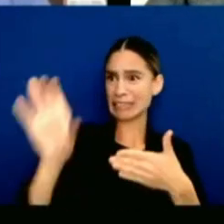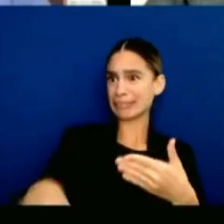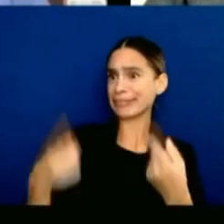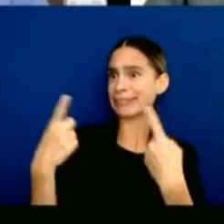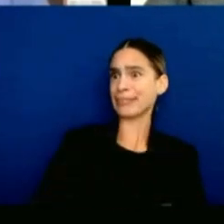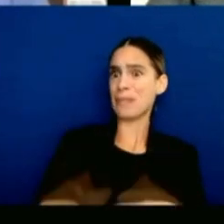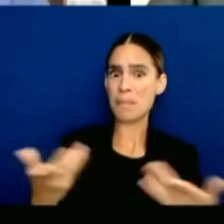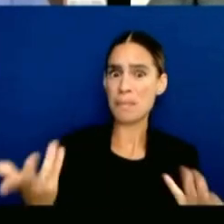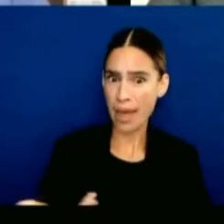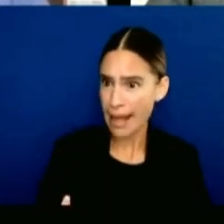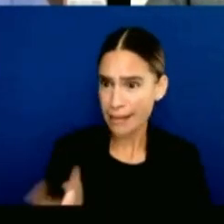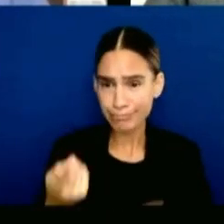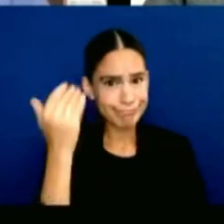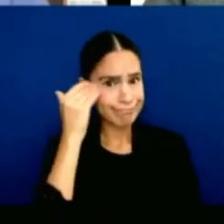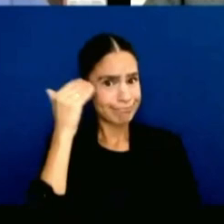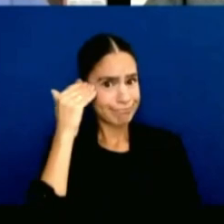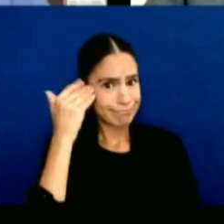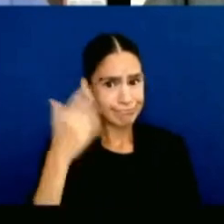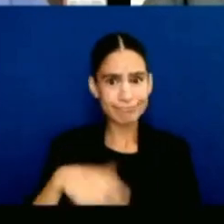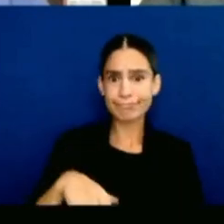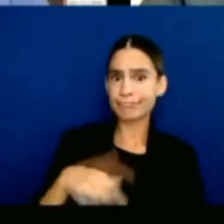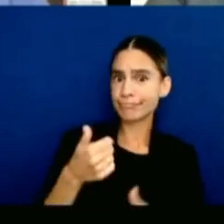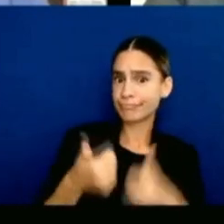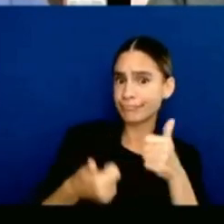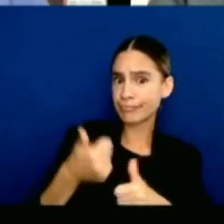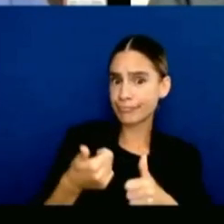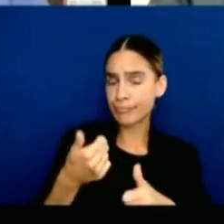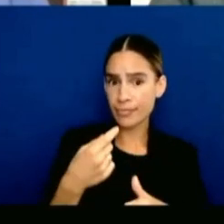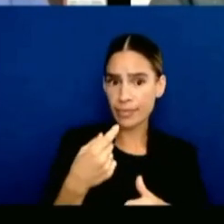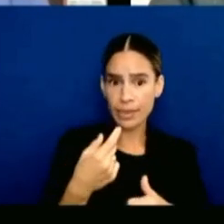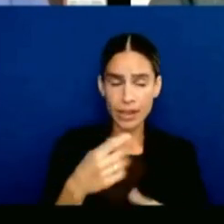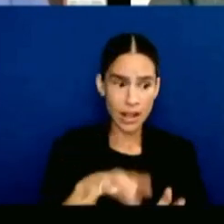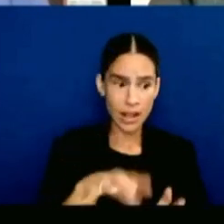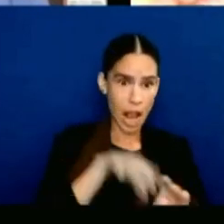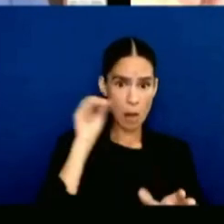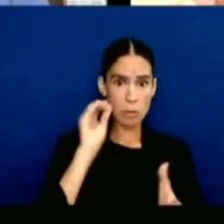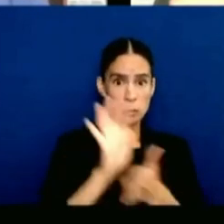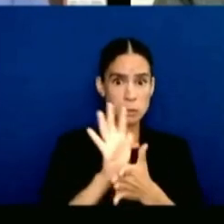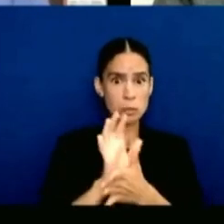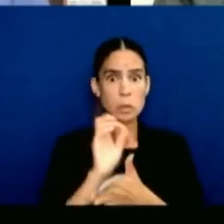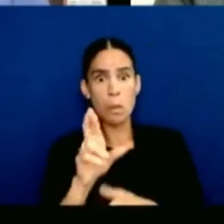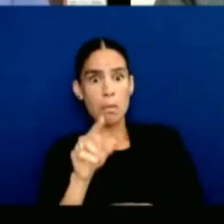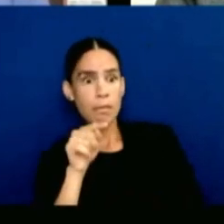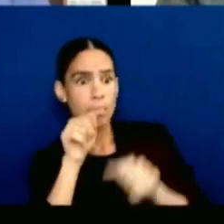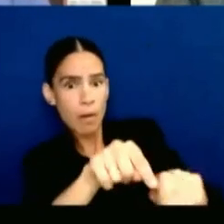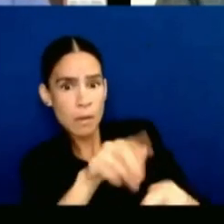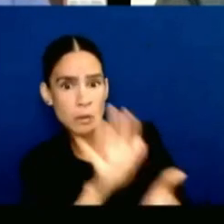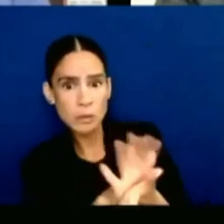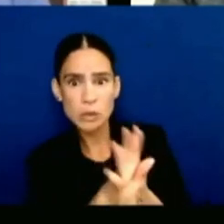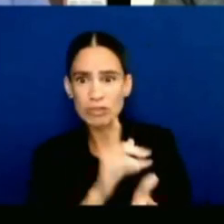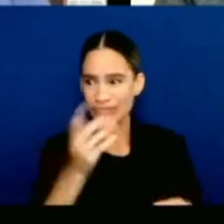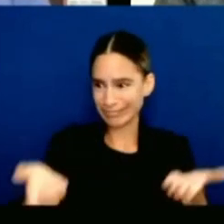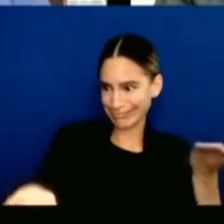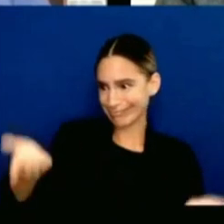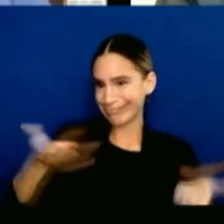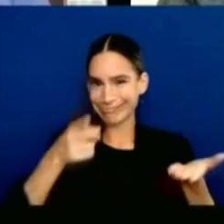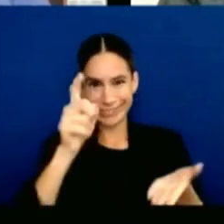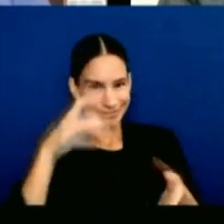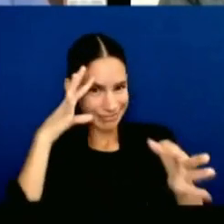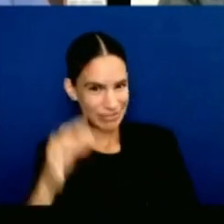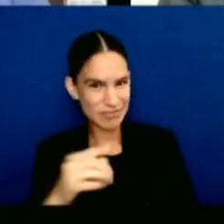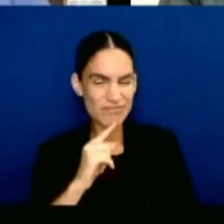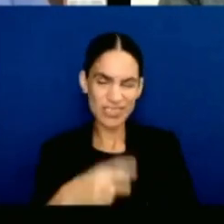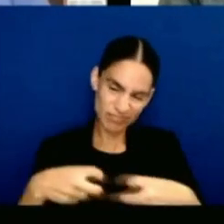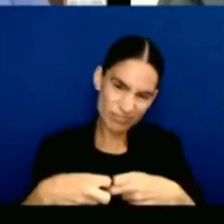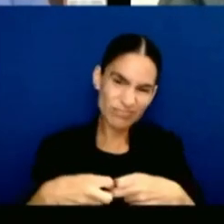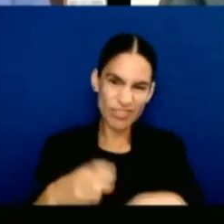sometimes can be very, very difficult to deal with. So the fundamental principle is you want to do whatever you can to safely get the kids